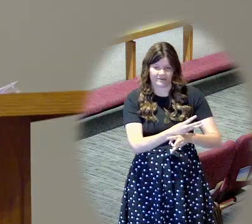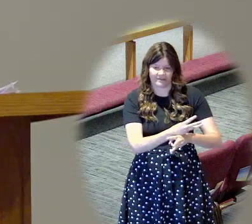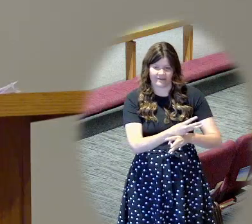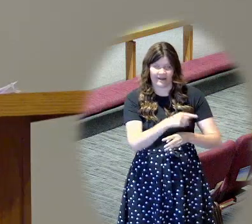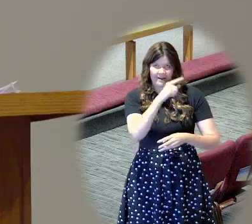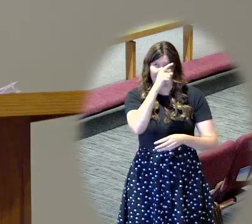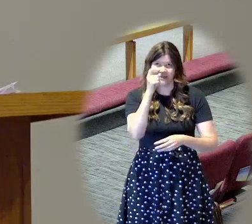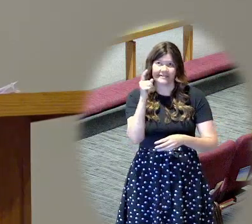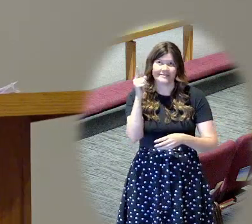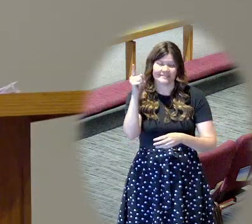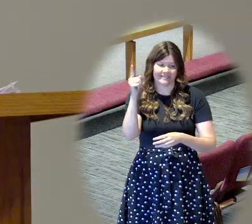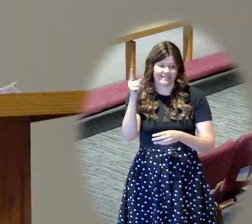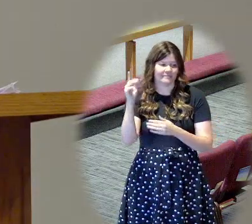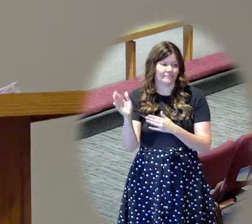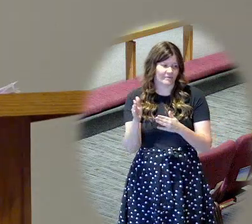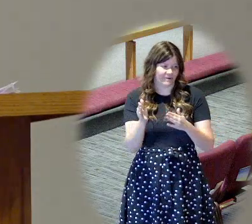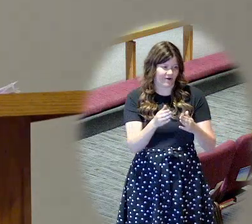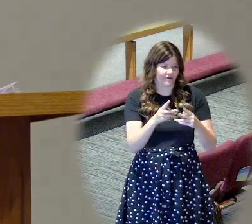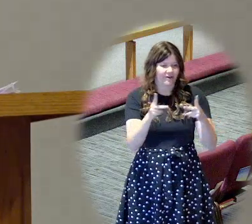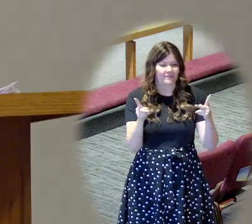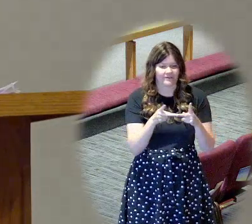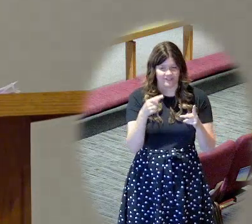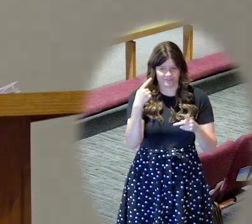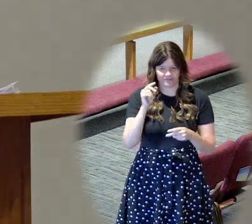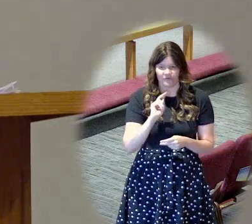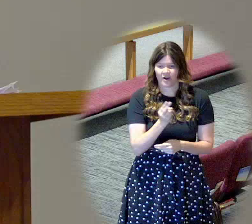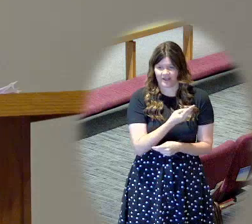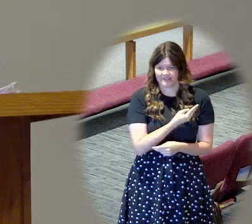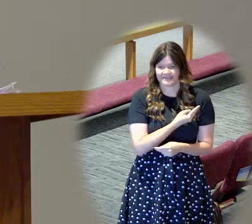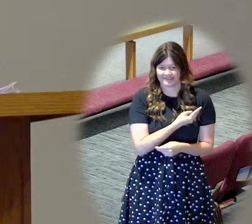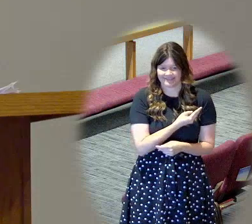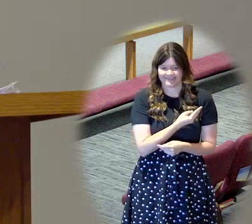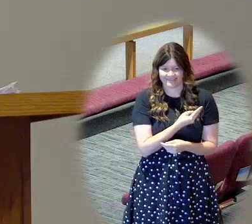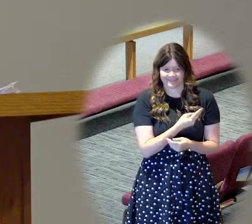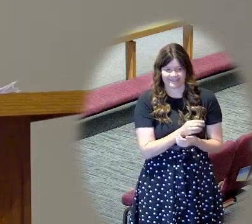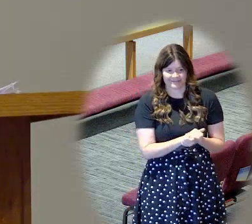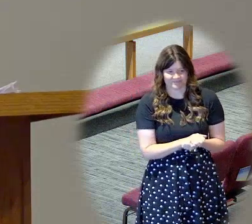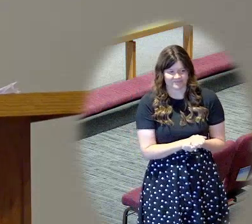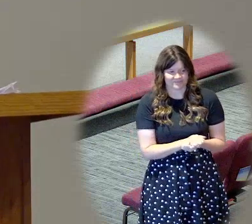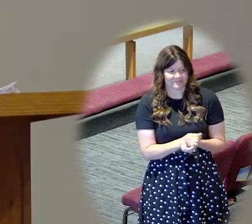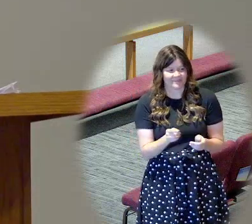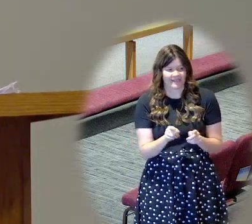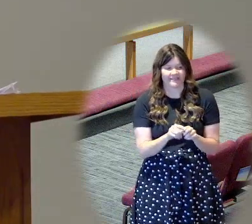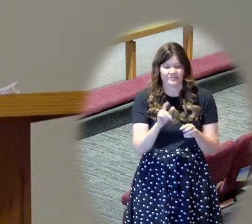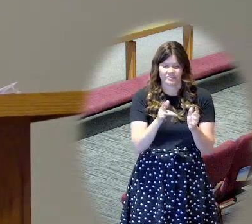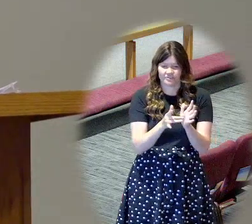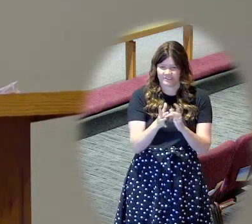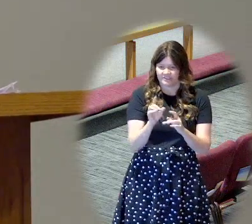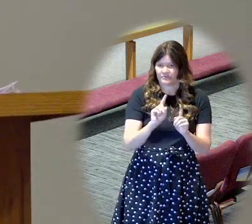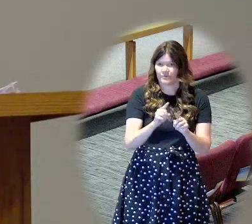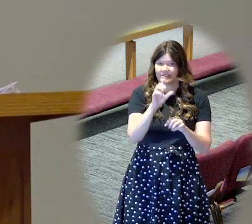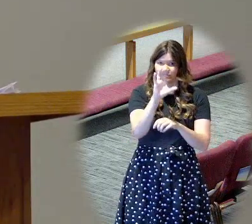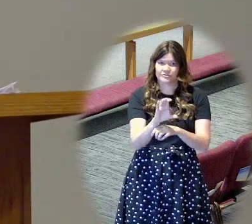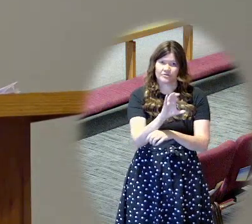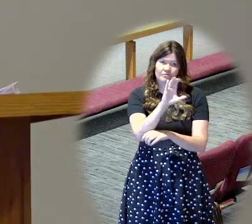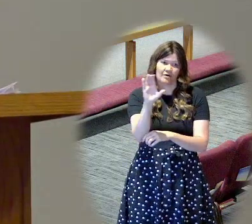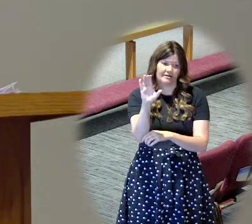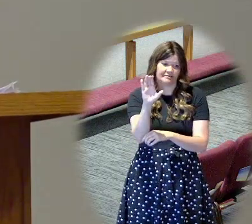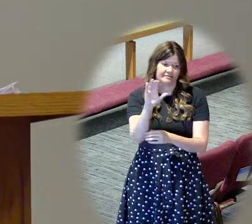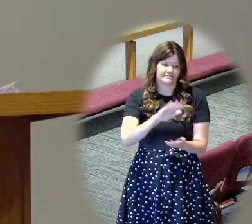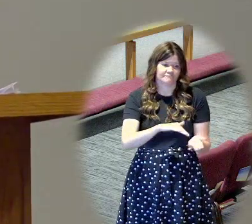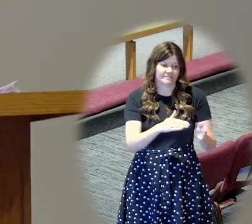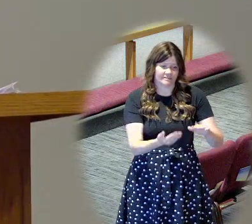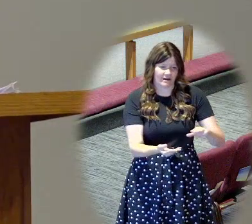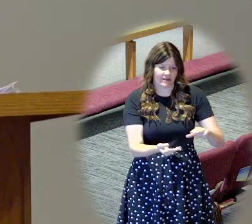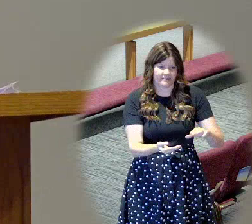Because he has indeed prepared that place for us. He went to the cross and rose from the